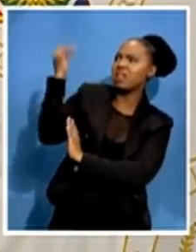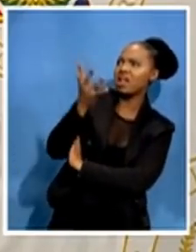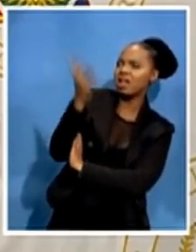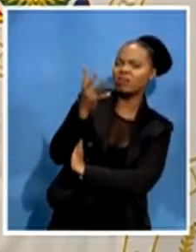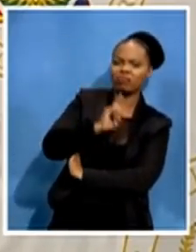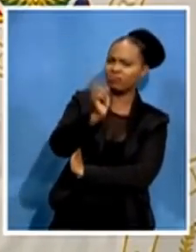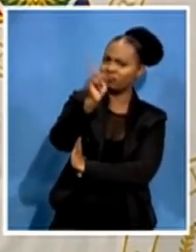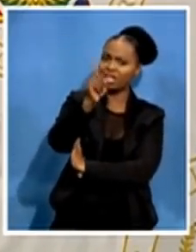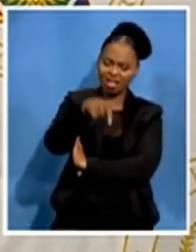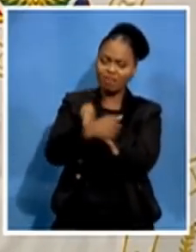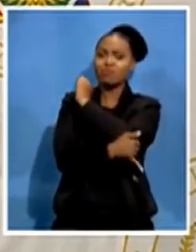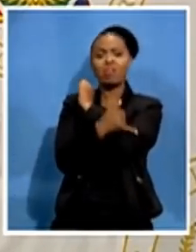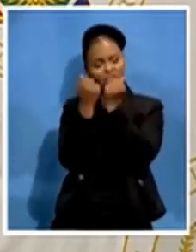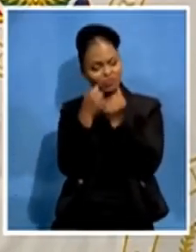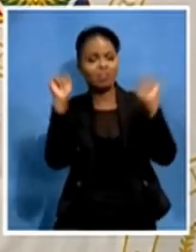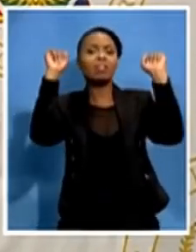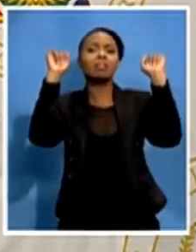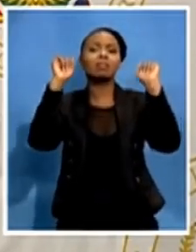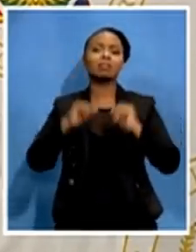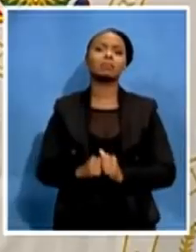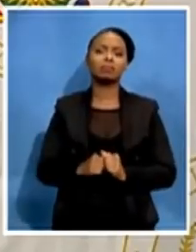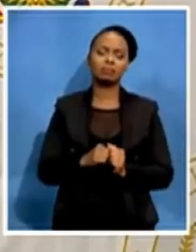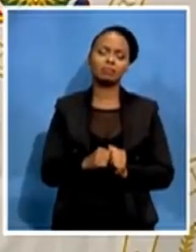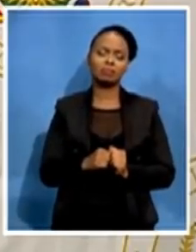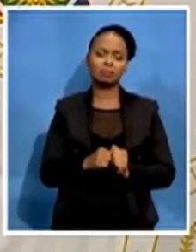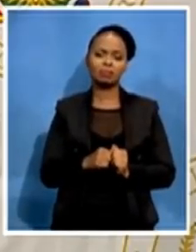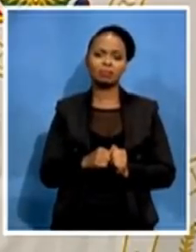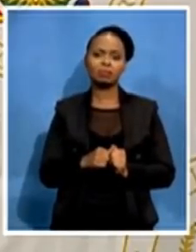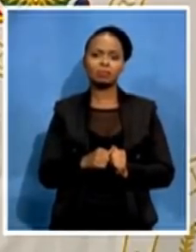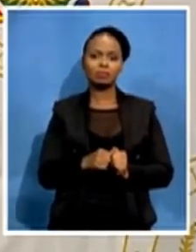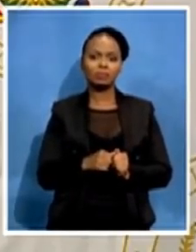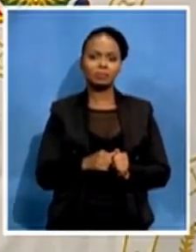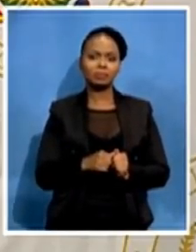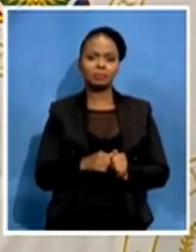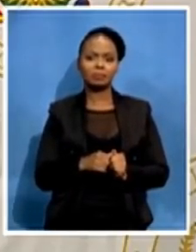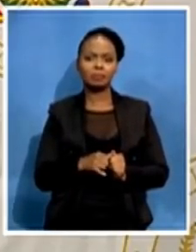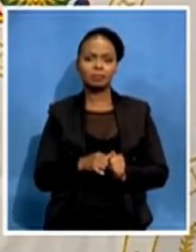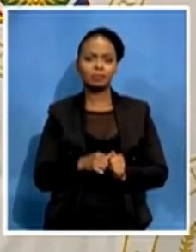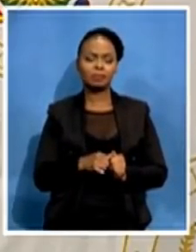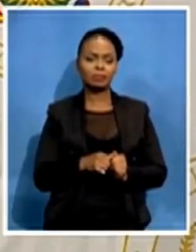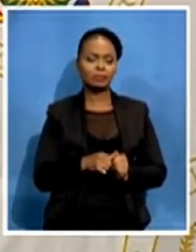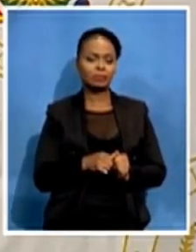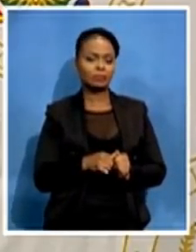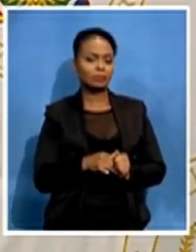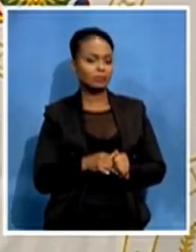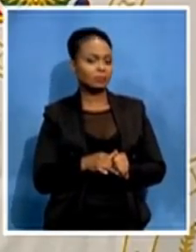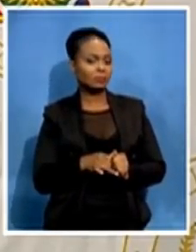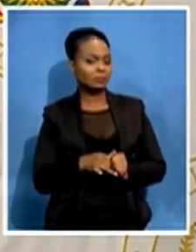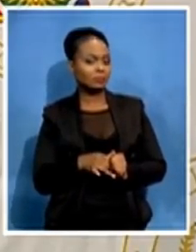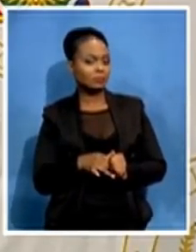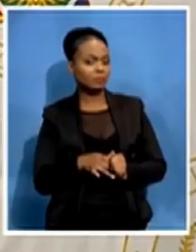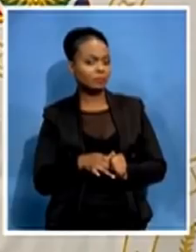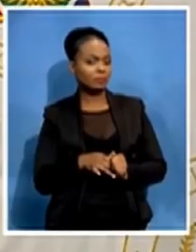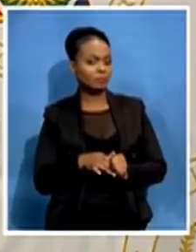finally from my side. No, with regards to the vaccine again, now the perception of the is that maybe you might possibly be against any form